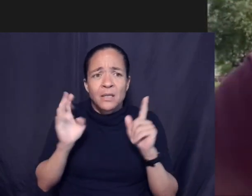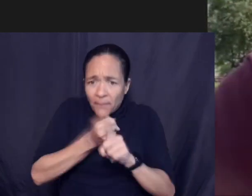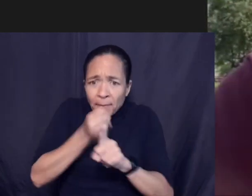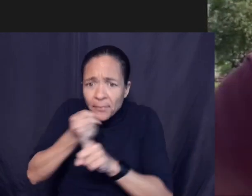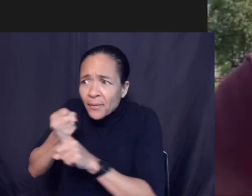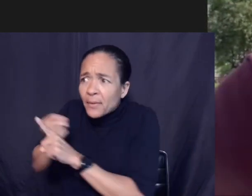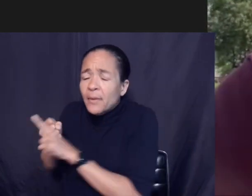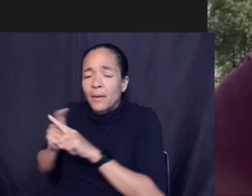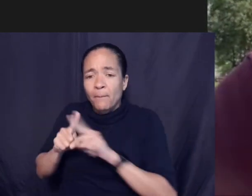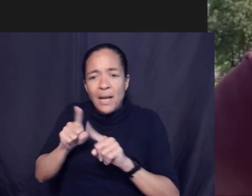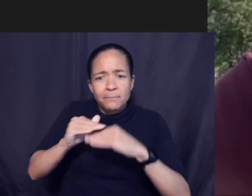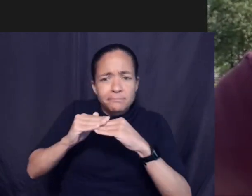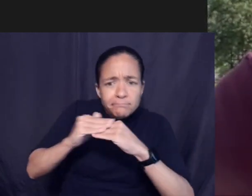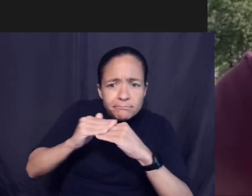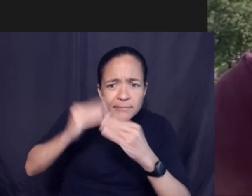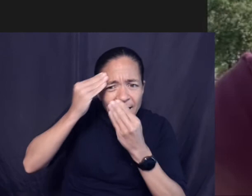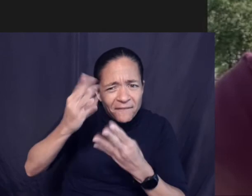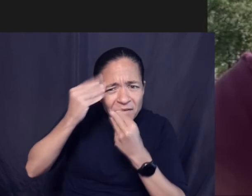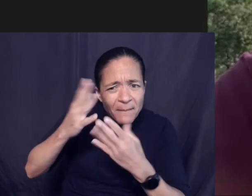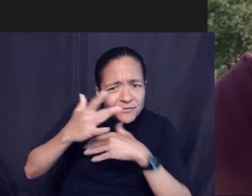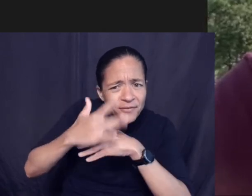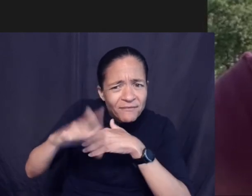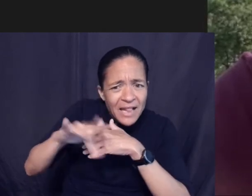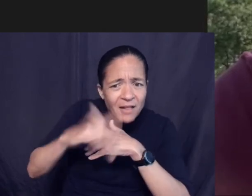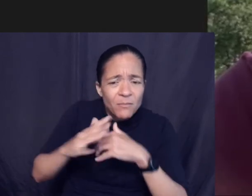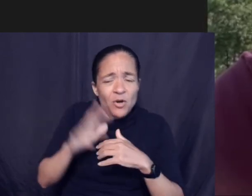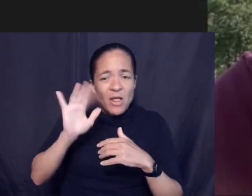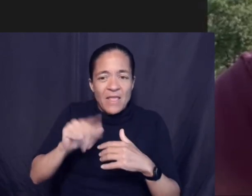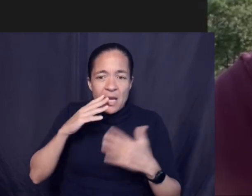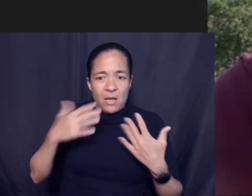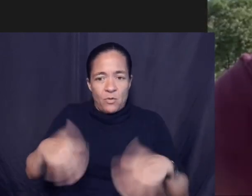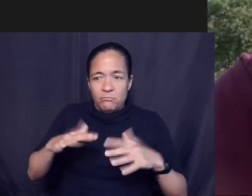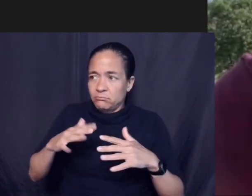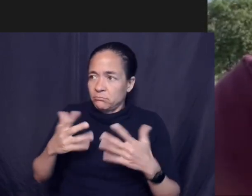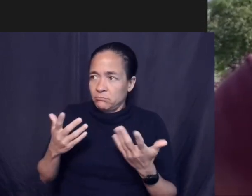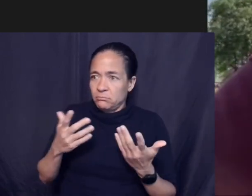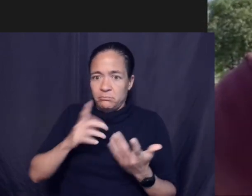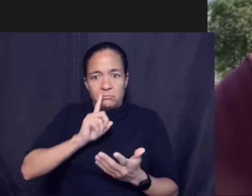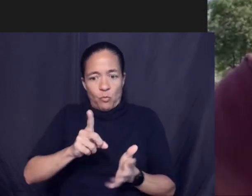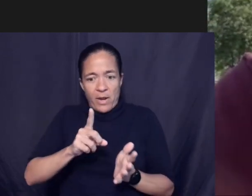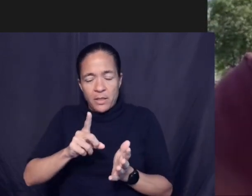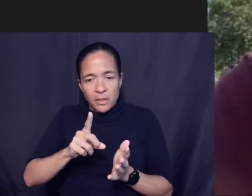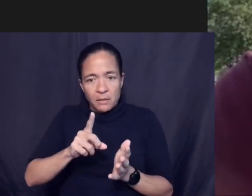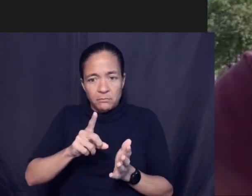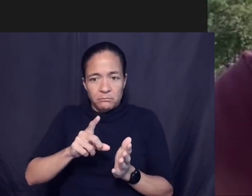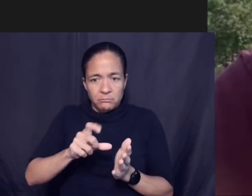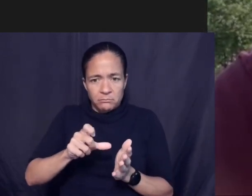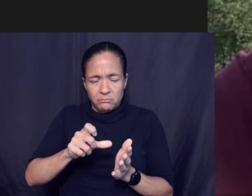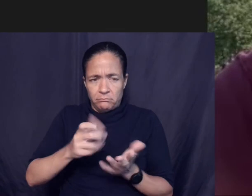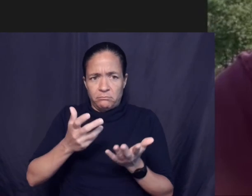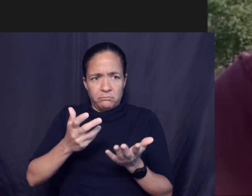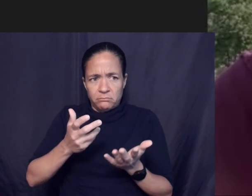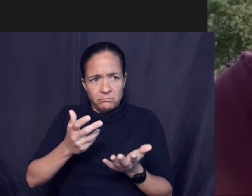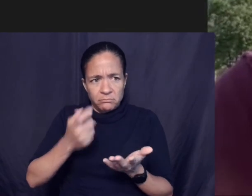information about it? And that's one thing that really stuck out after doing all this research